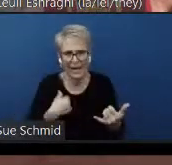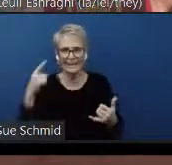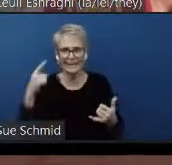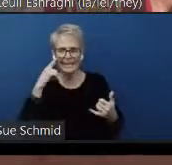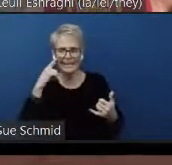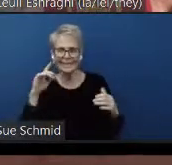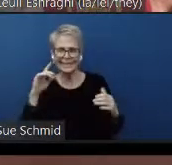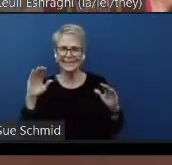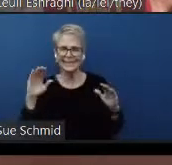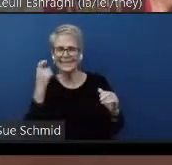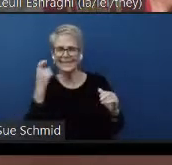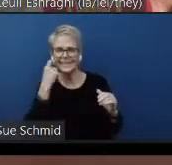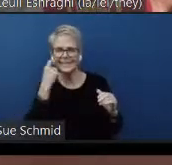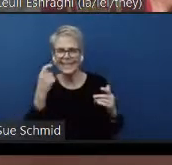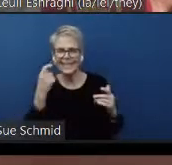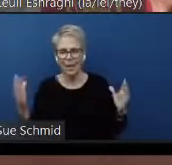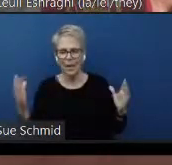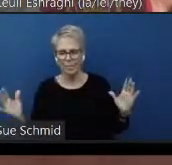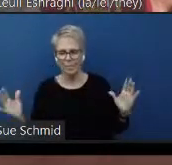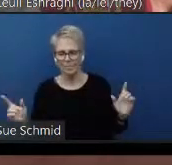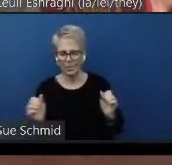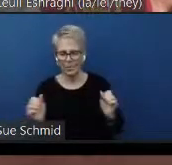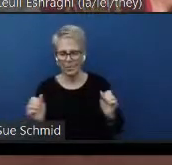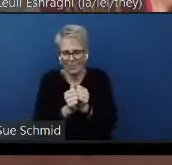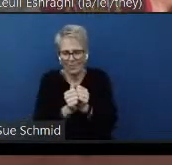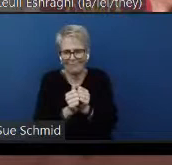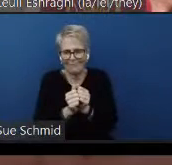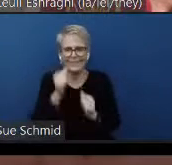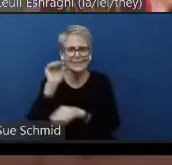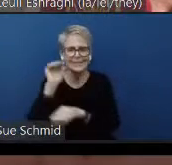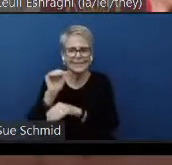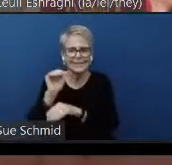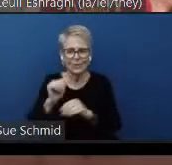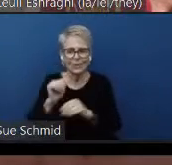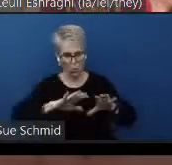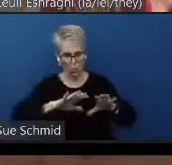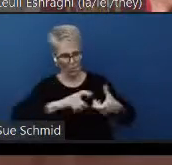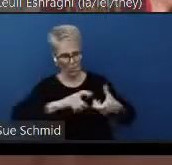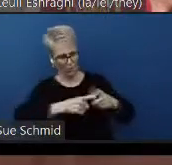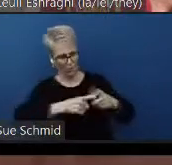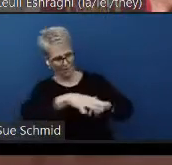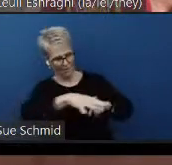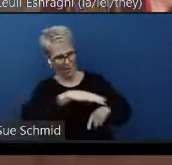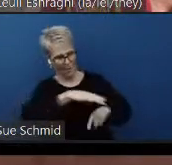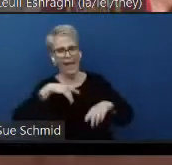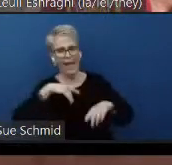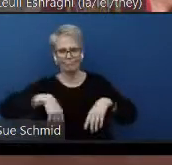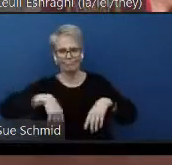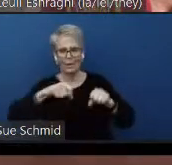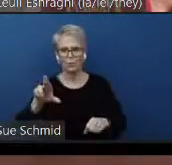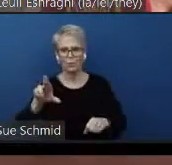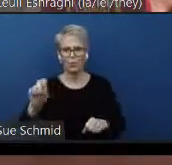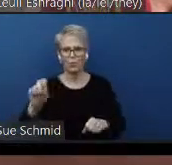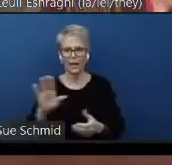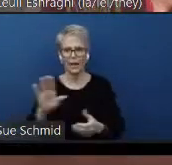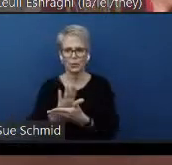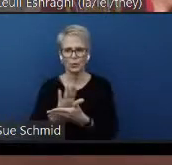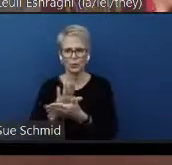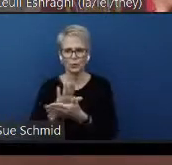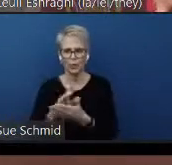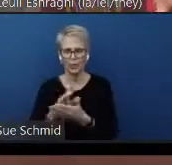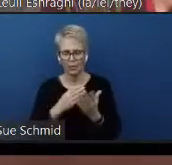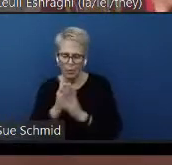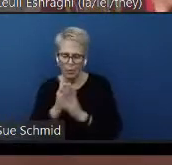or spending time last night with a group of friends that I went to grad school with when I was kind of working through these themes or